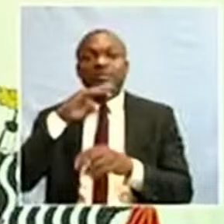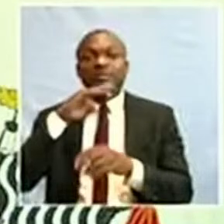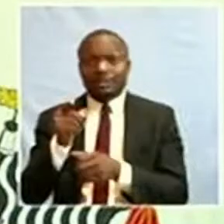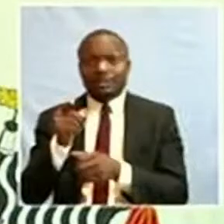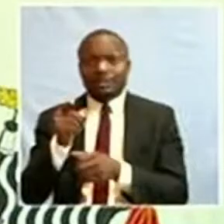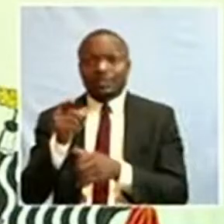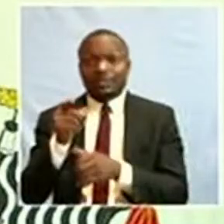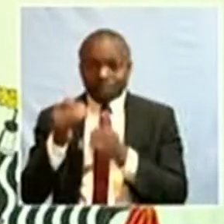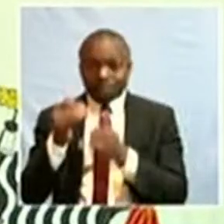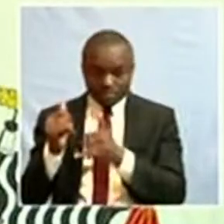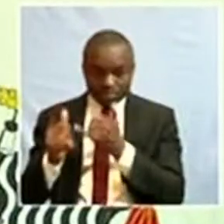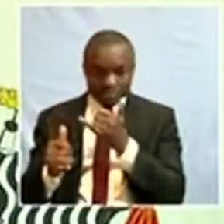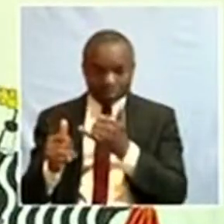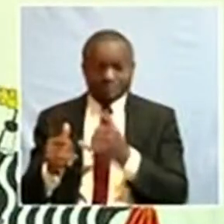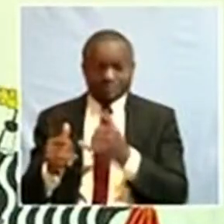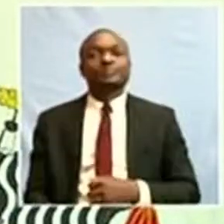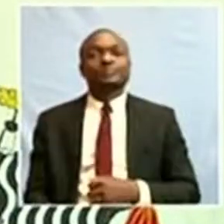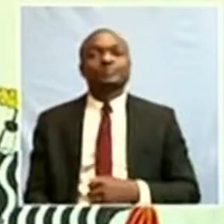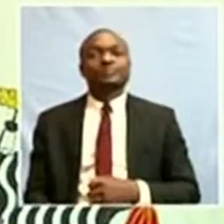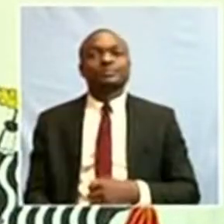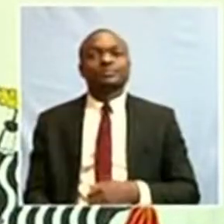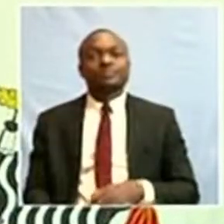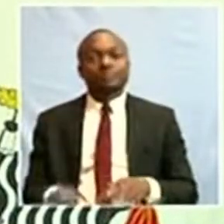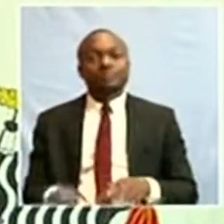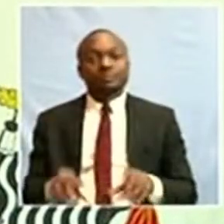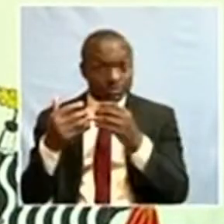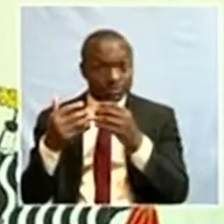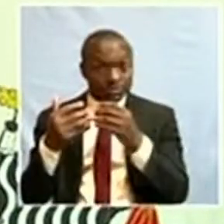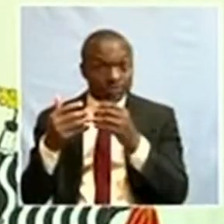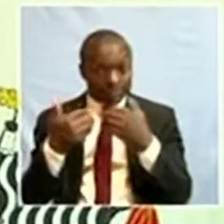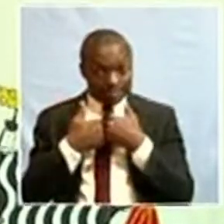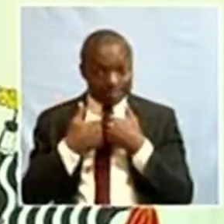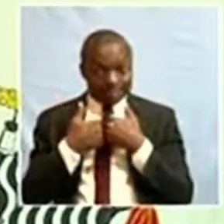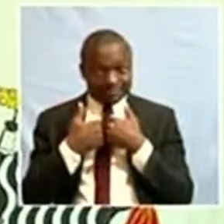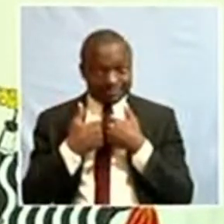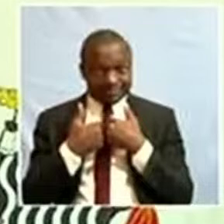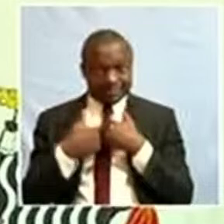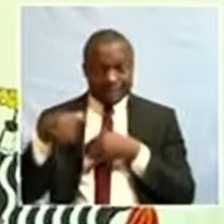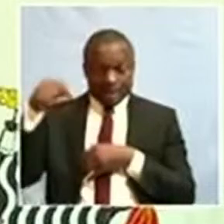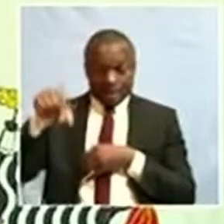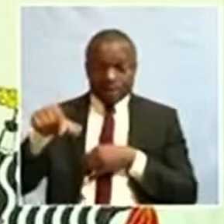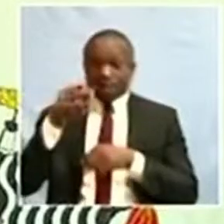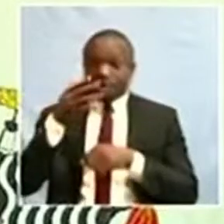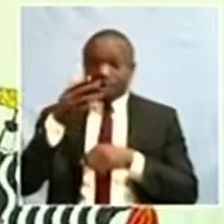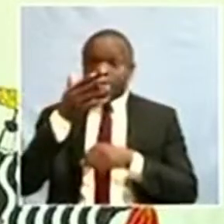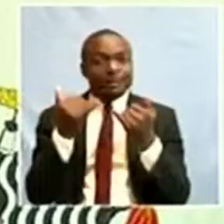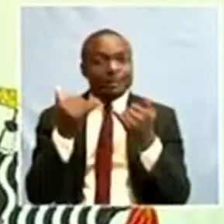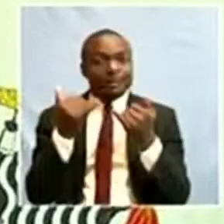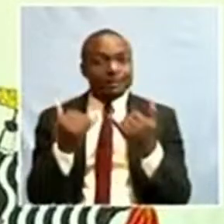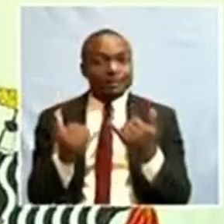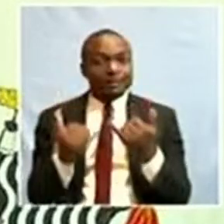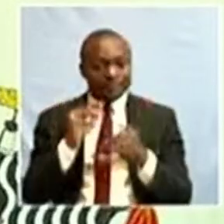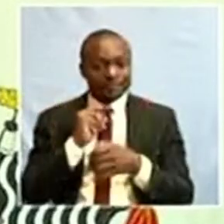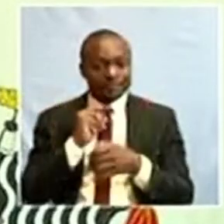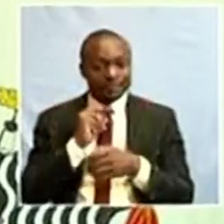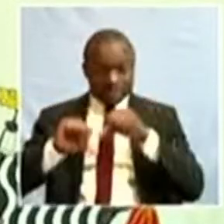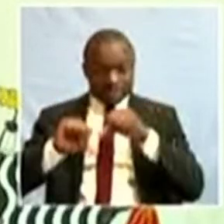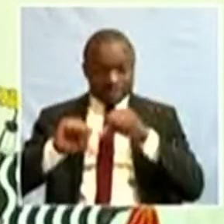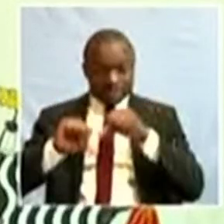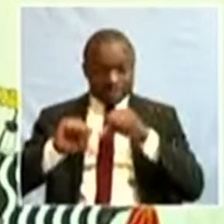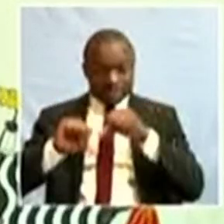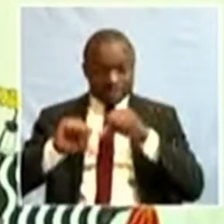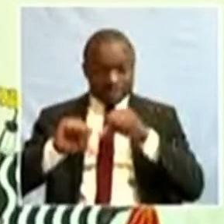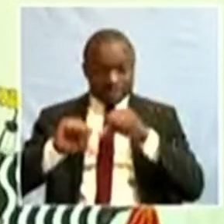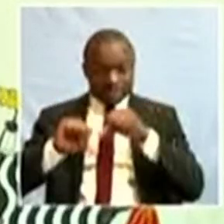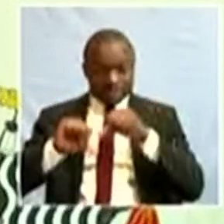Okay. Yes. We also have, as quality assurance now, for us audit process, we